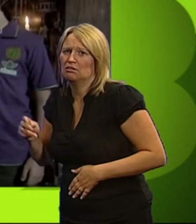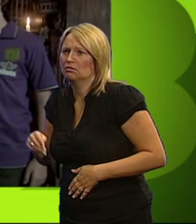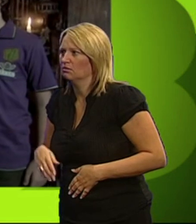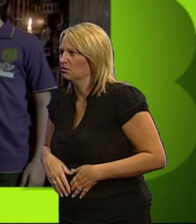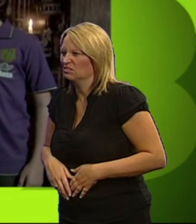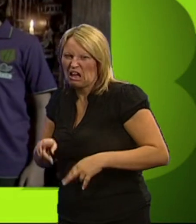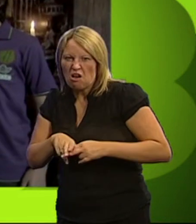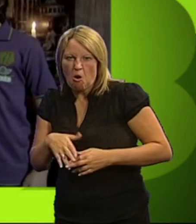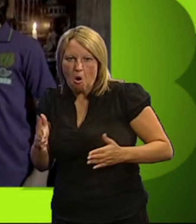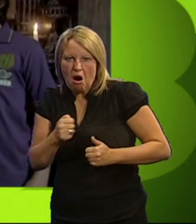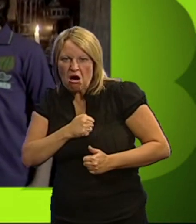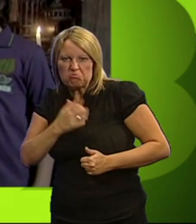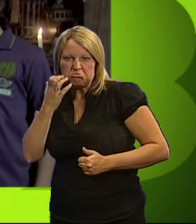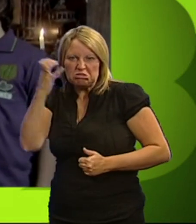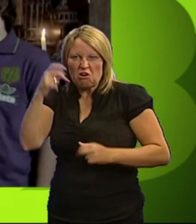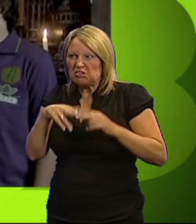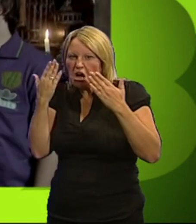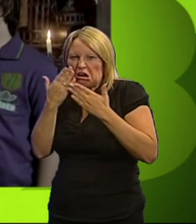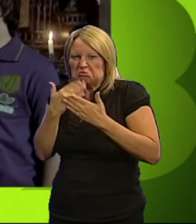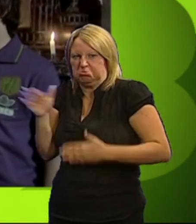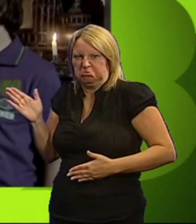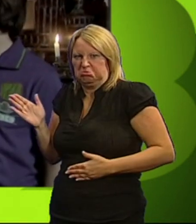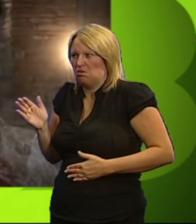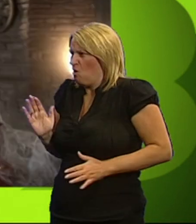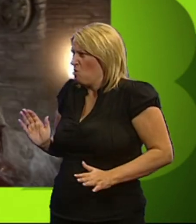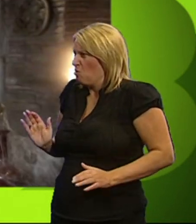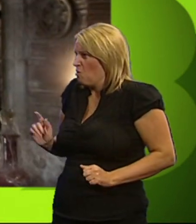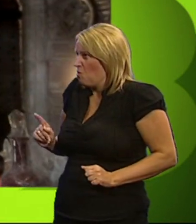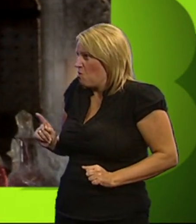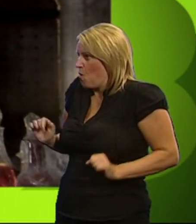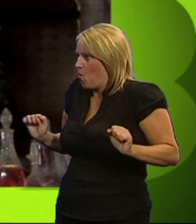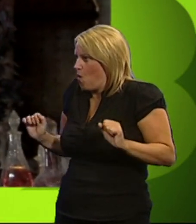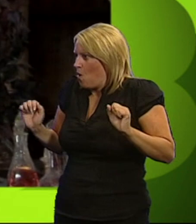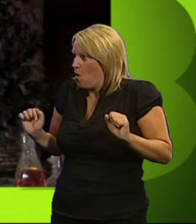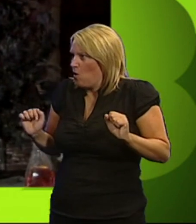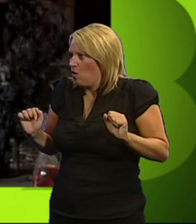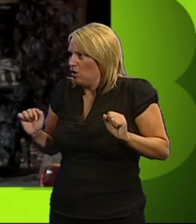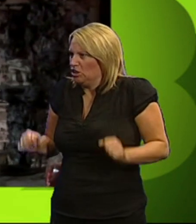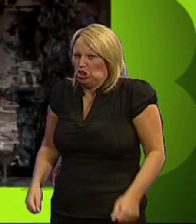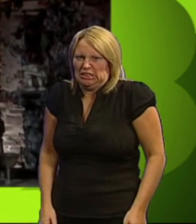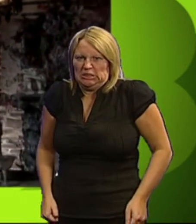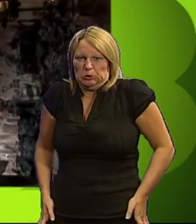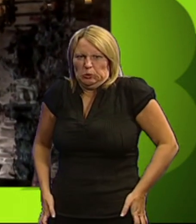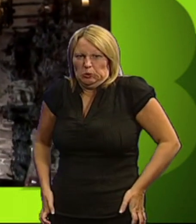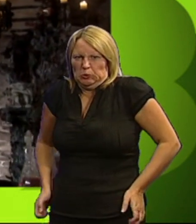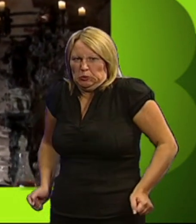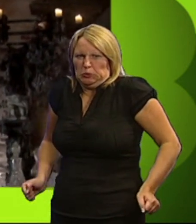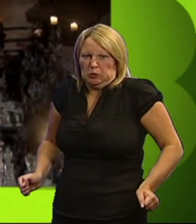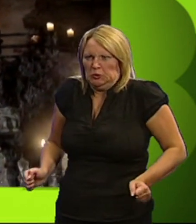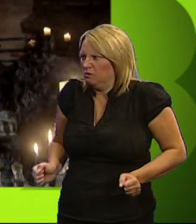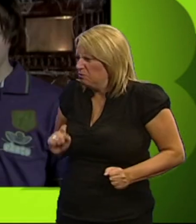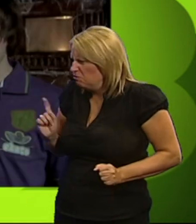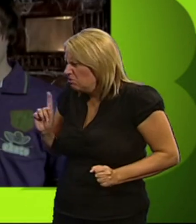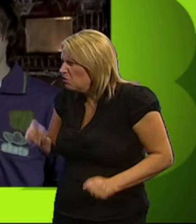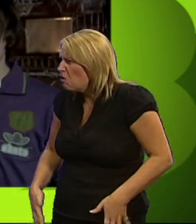again. Dad, the cold-hearted Prince of Darkness. Oh, ah. His trousers are pinching a bit.